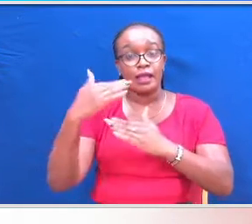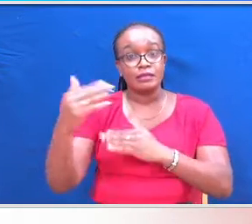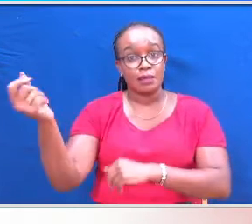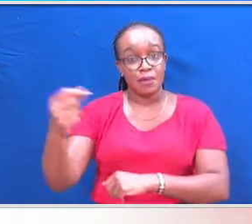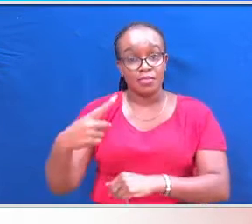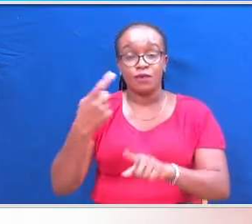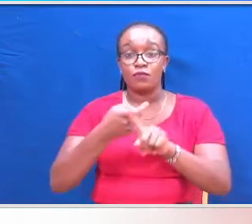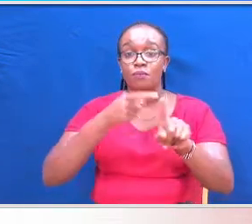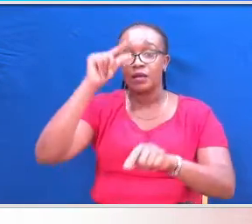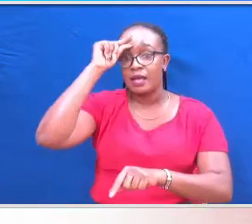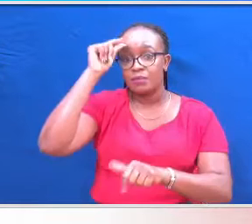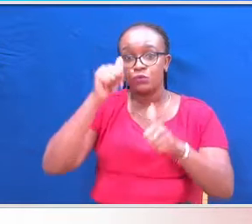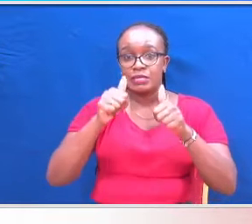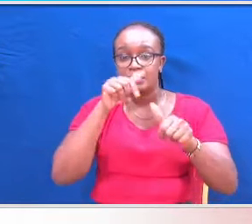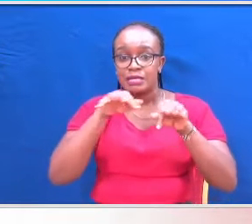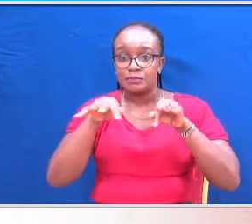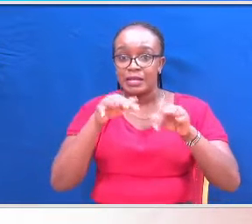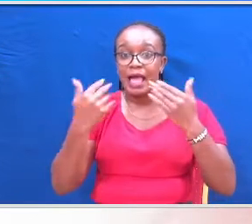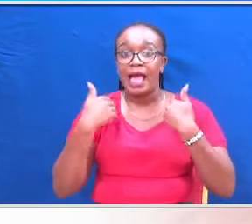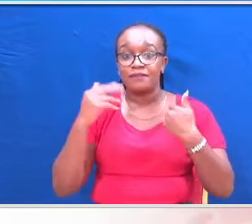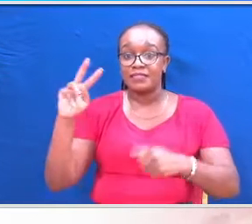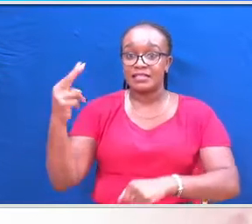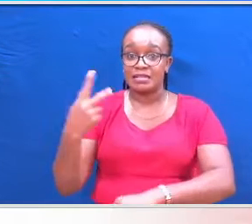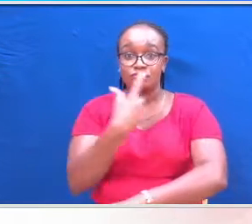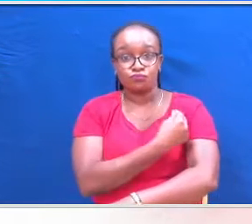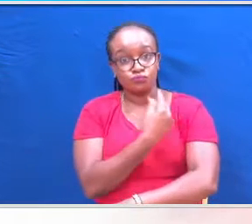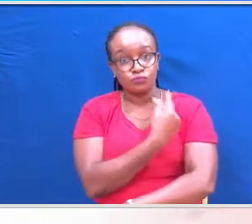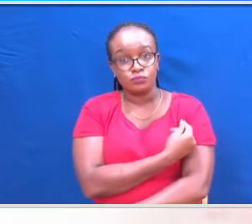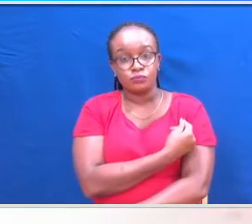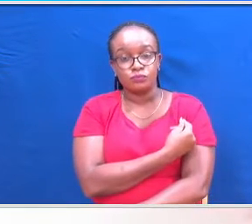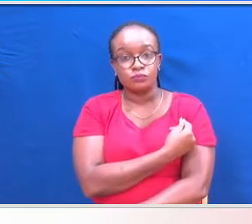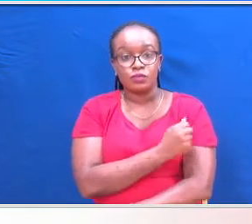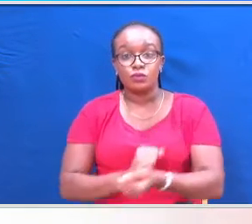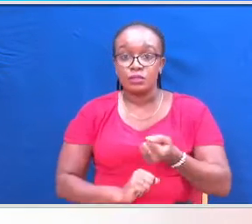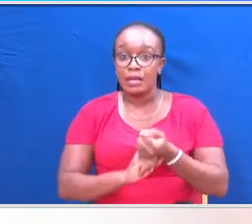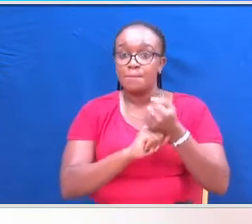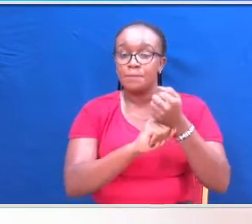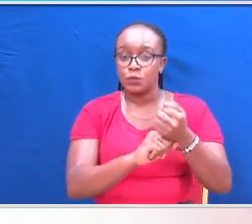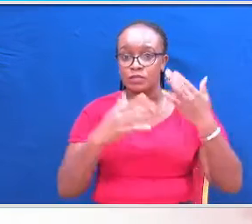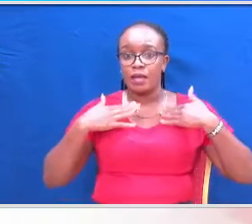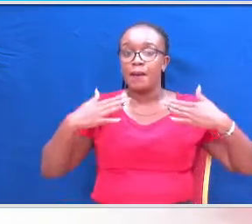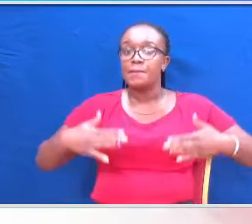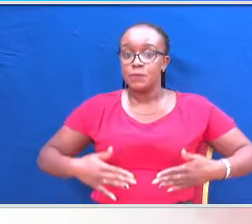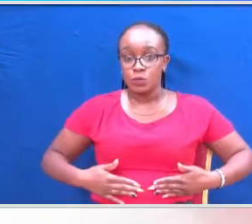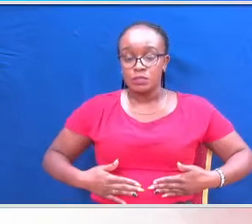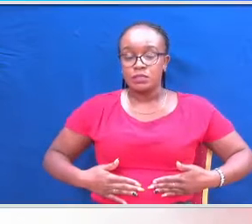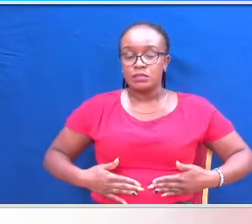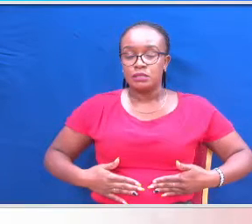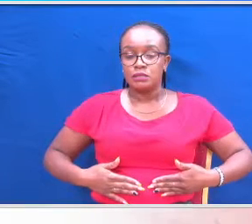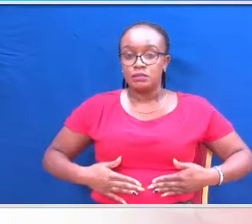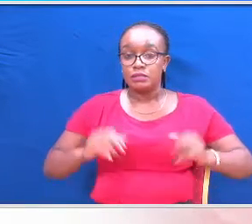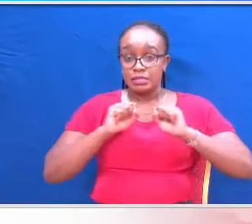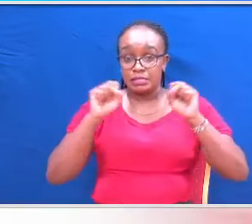to the government that now says having the second dose far apart aids in boosting the immunity of those